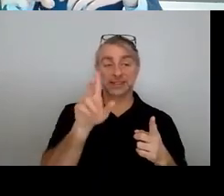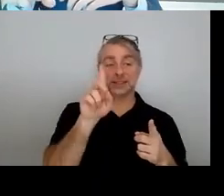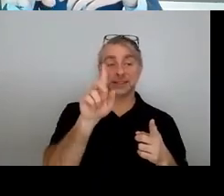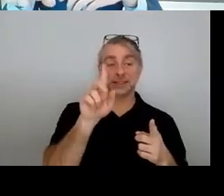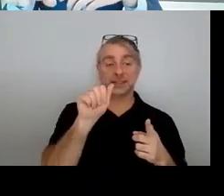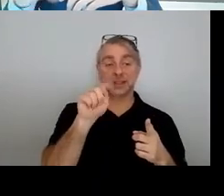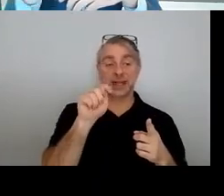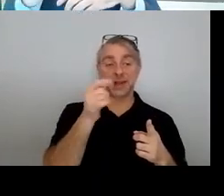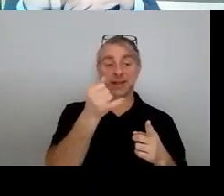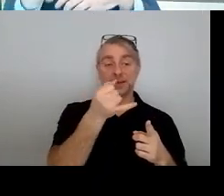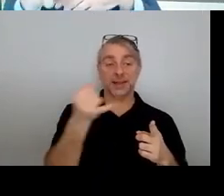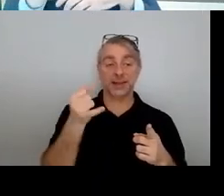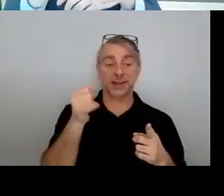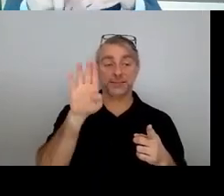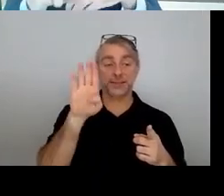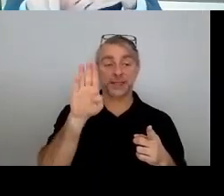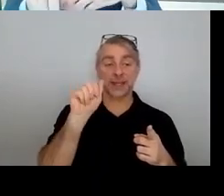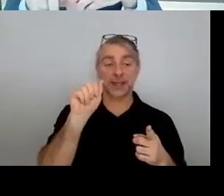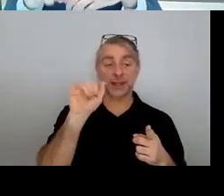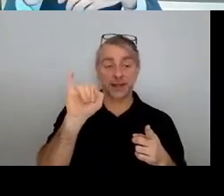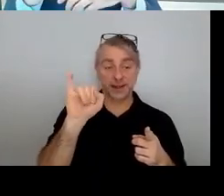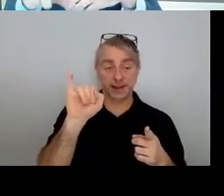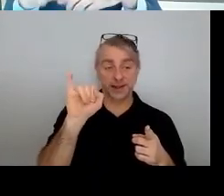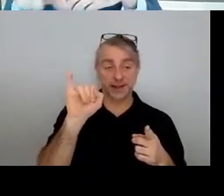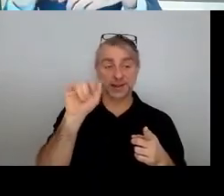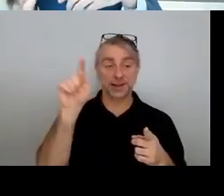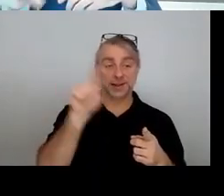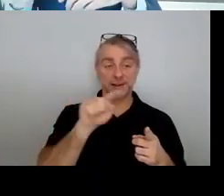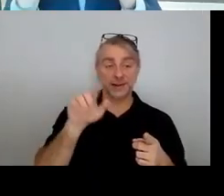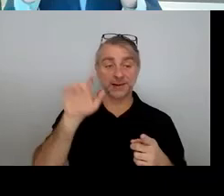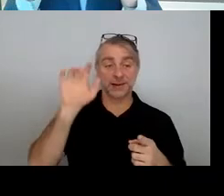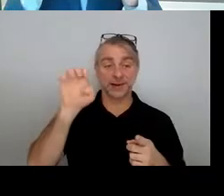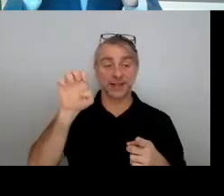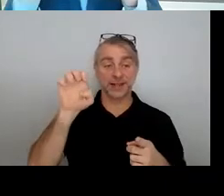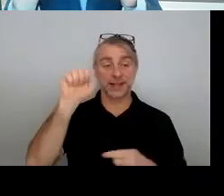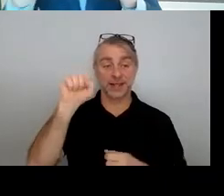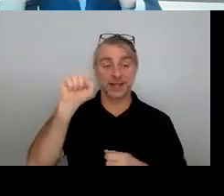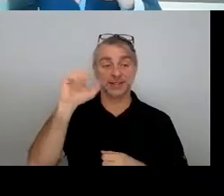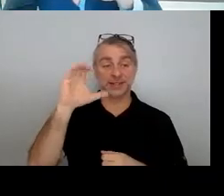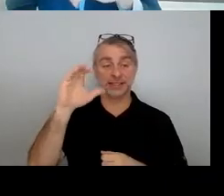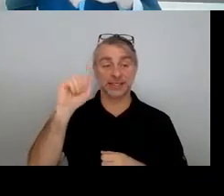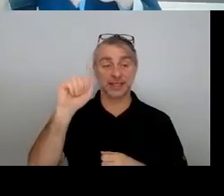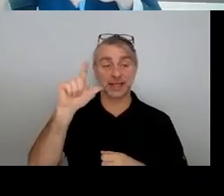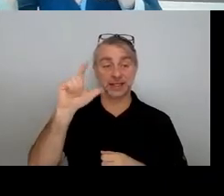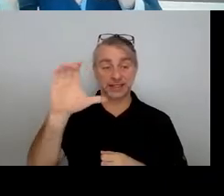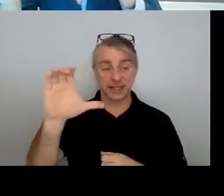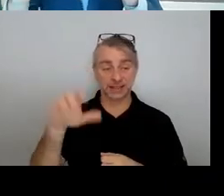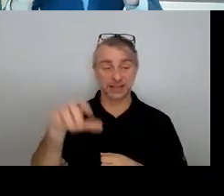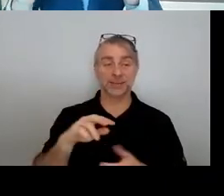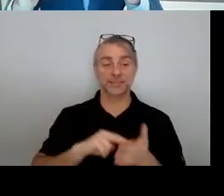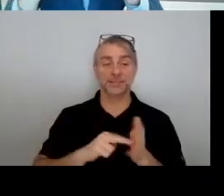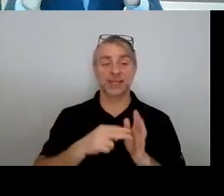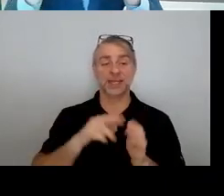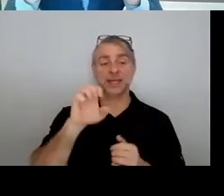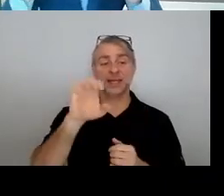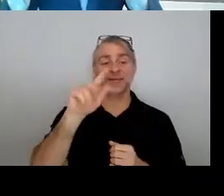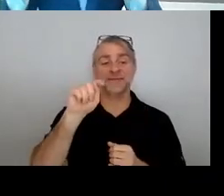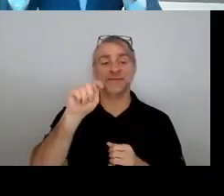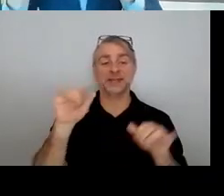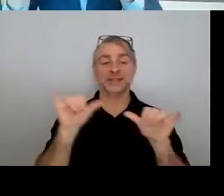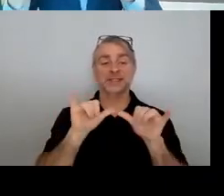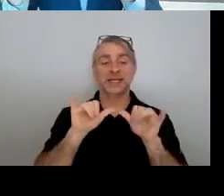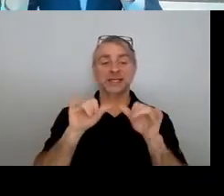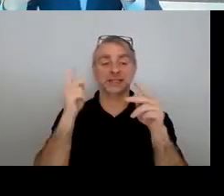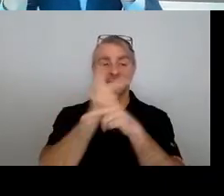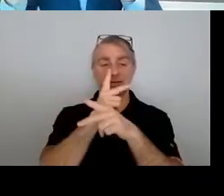dat_BAI, that E, where it says ESCALC, that's effect size calculation, right? And that's